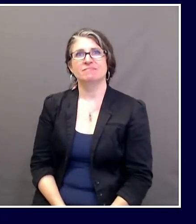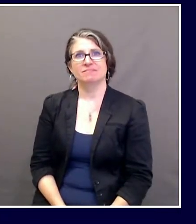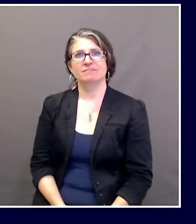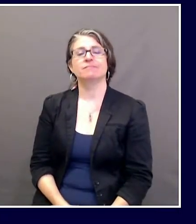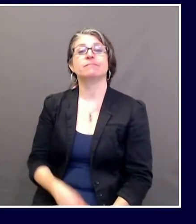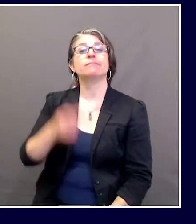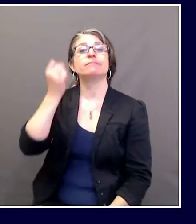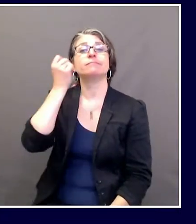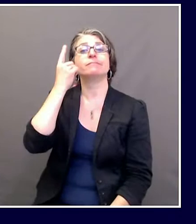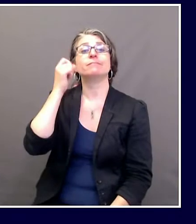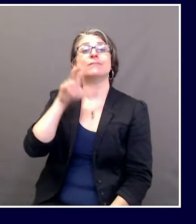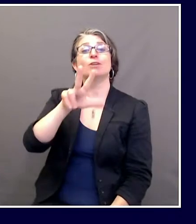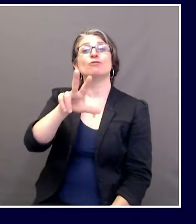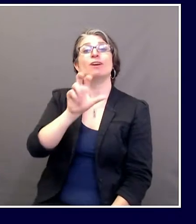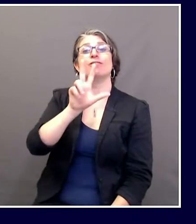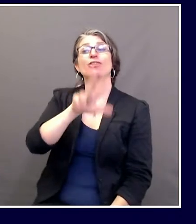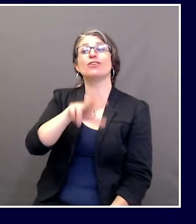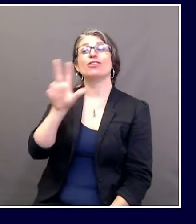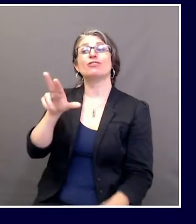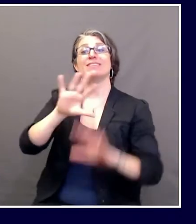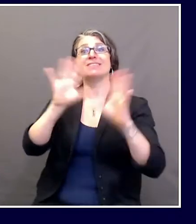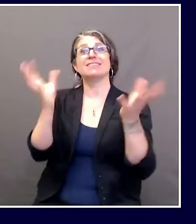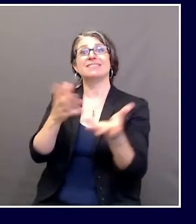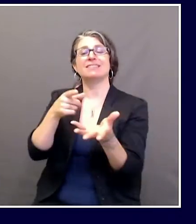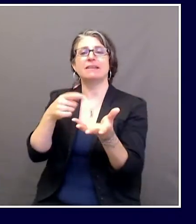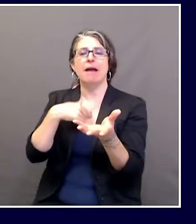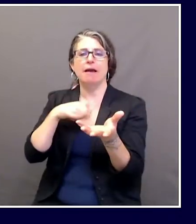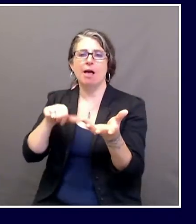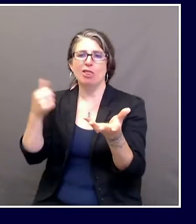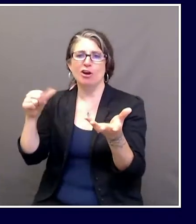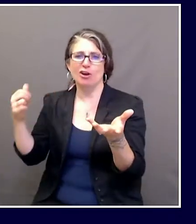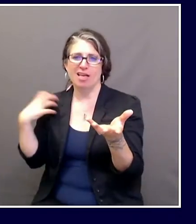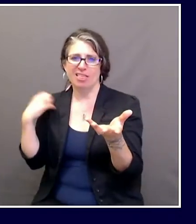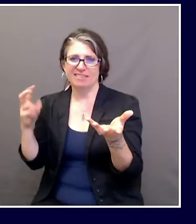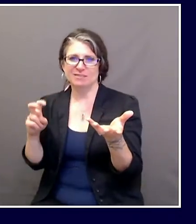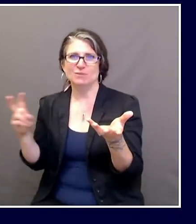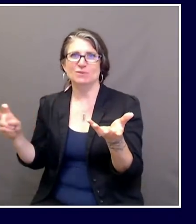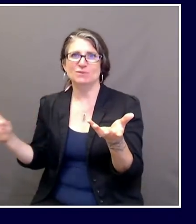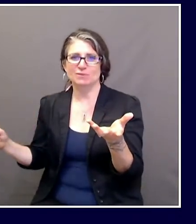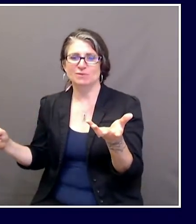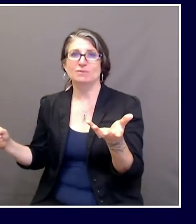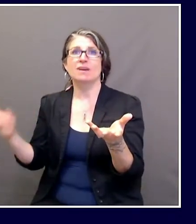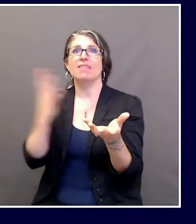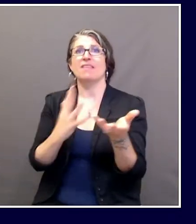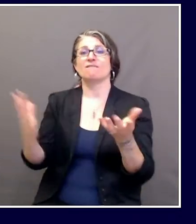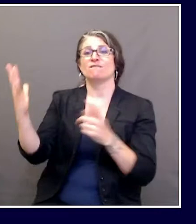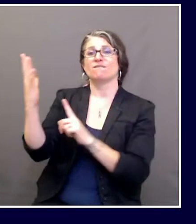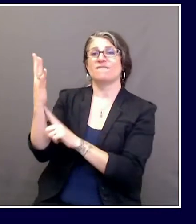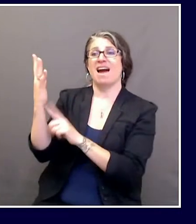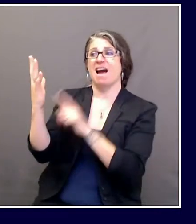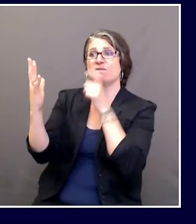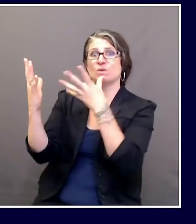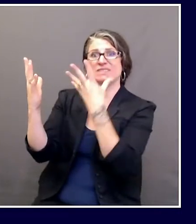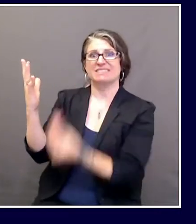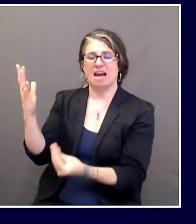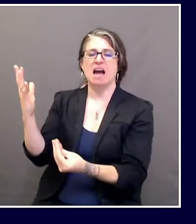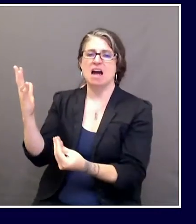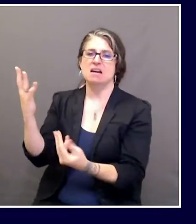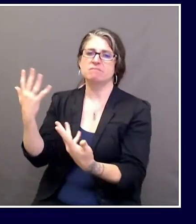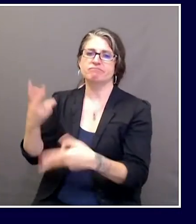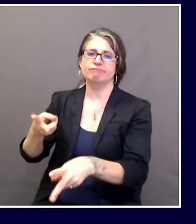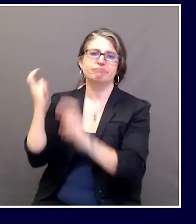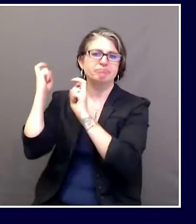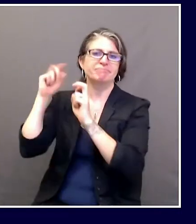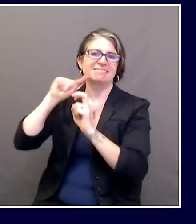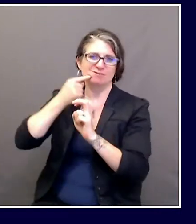factors that were at play there as well, even though they're still very sad that those deaths occurred. We haven't identified any